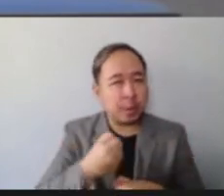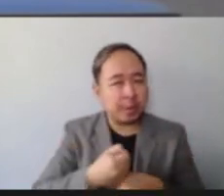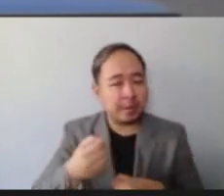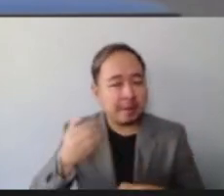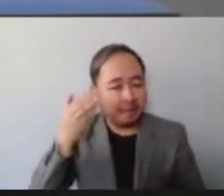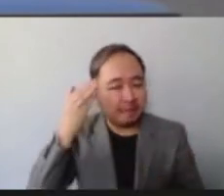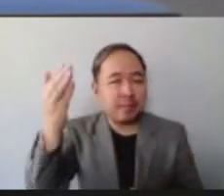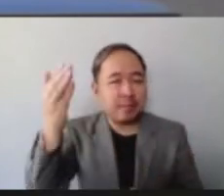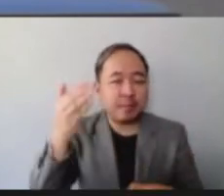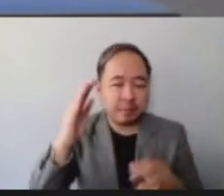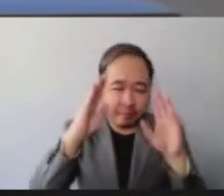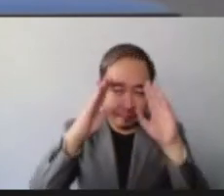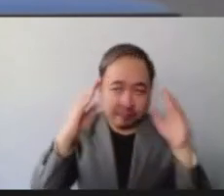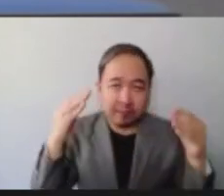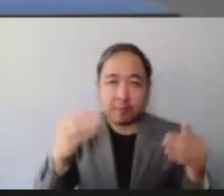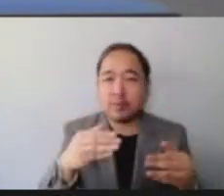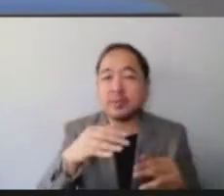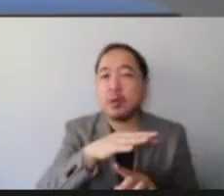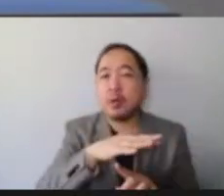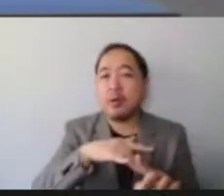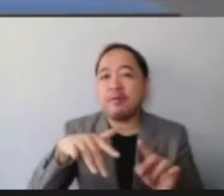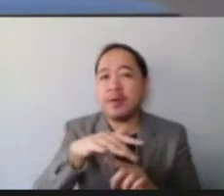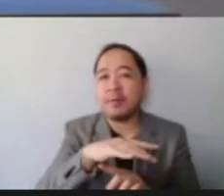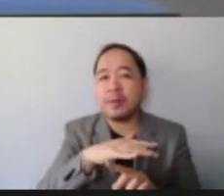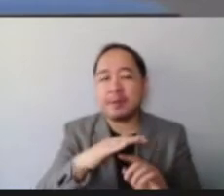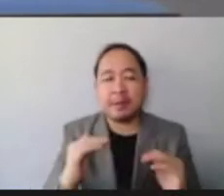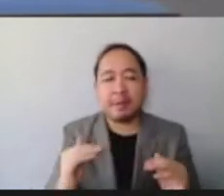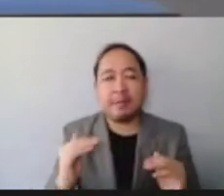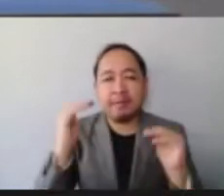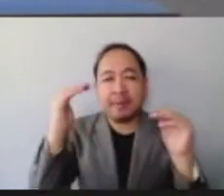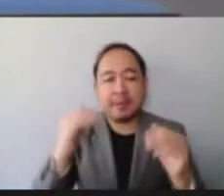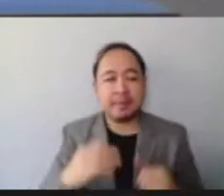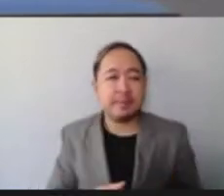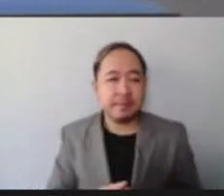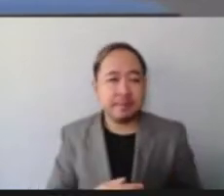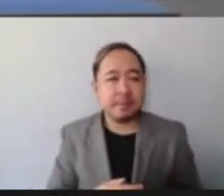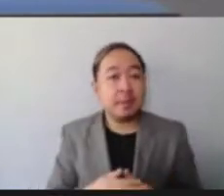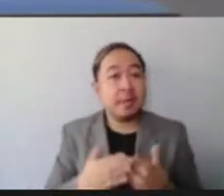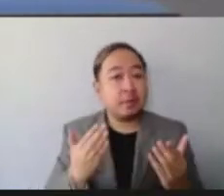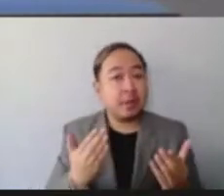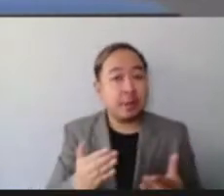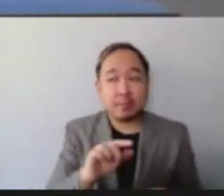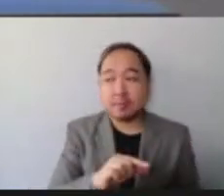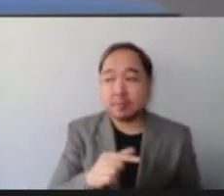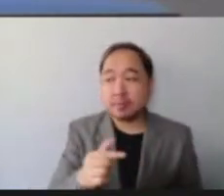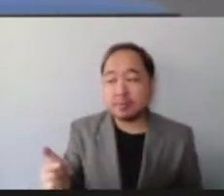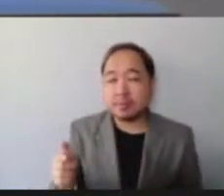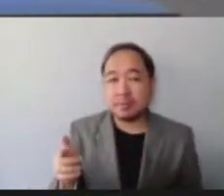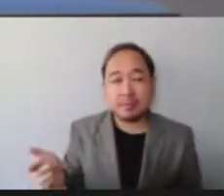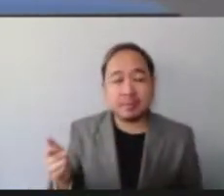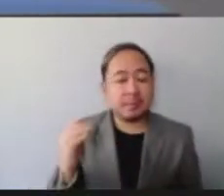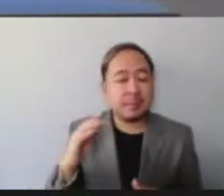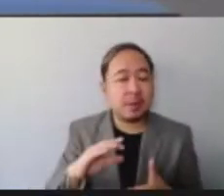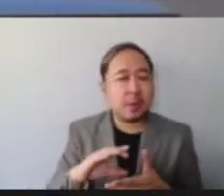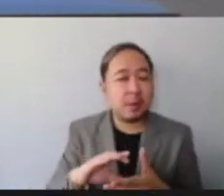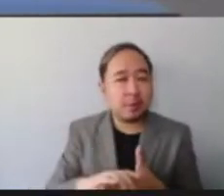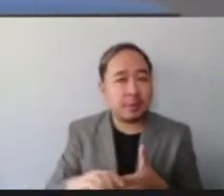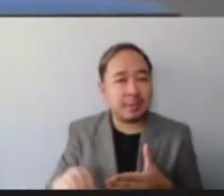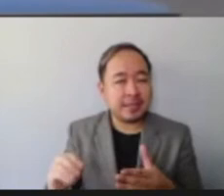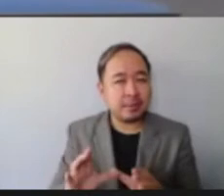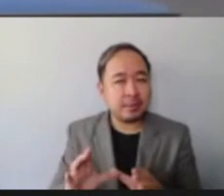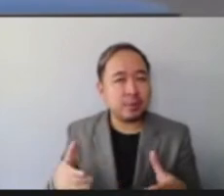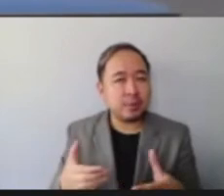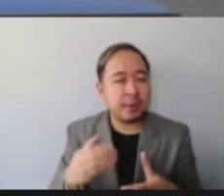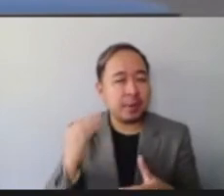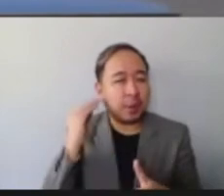and development I would not I would now like to hand over to the Secretary of the committee of our